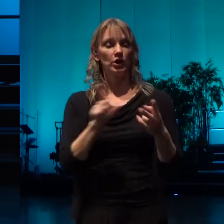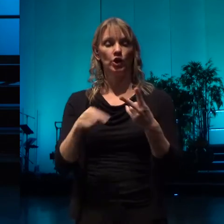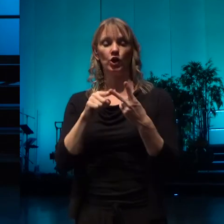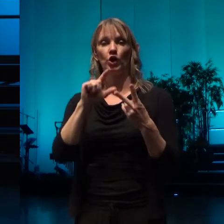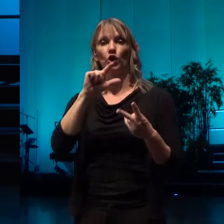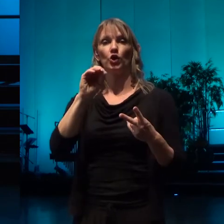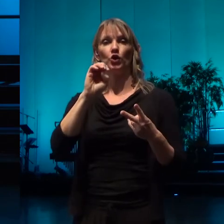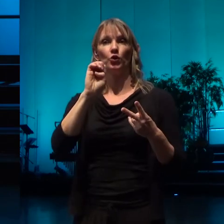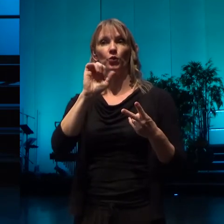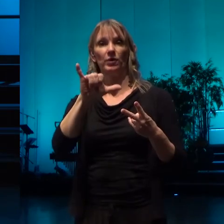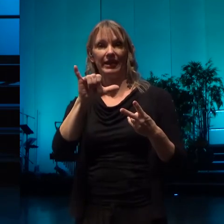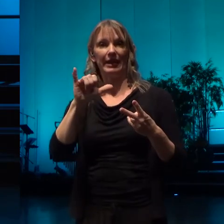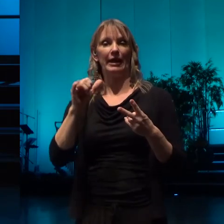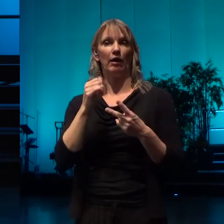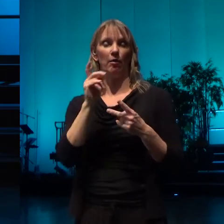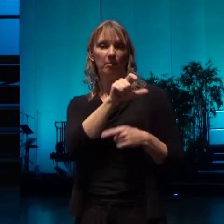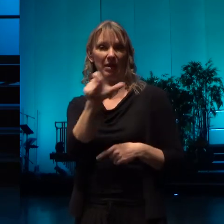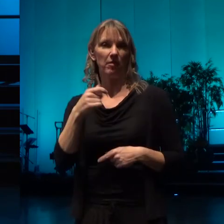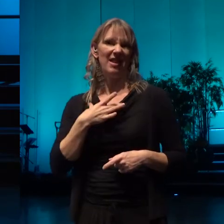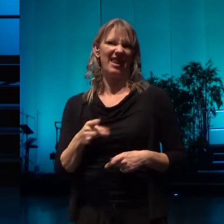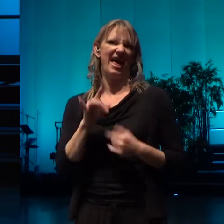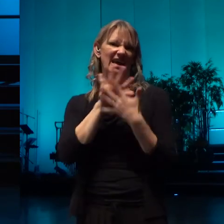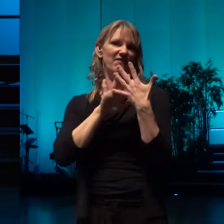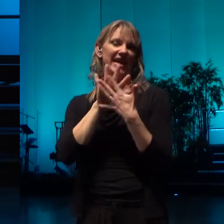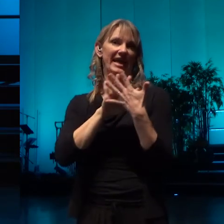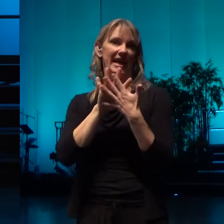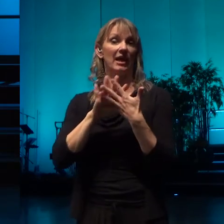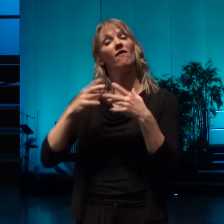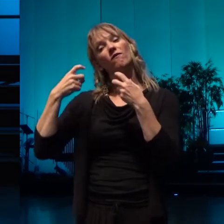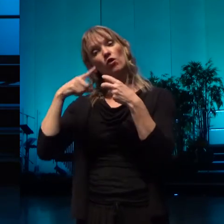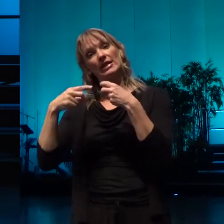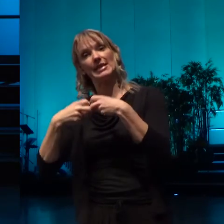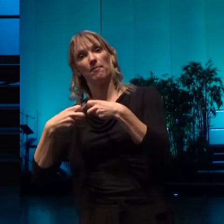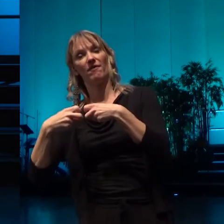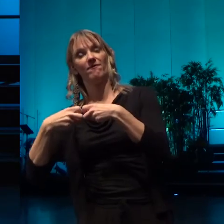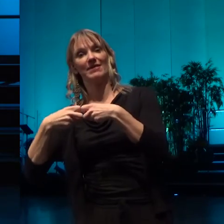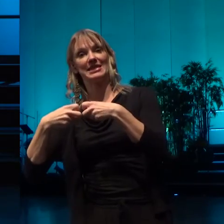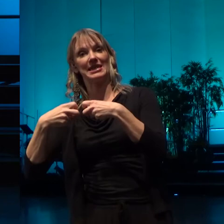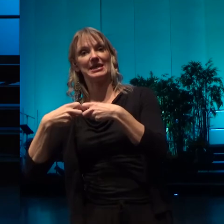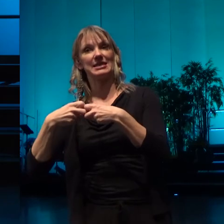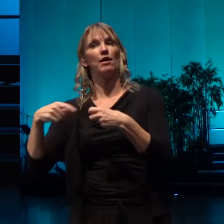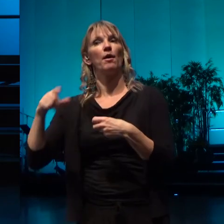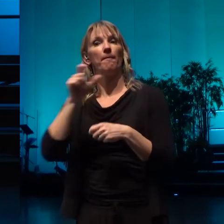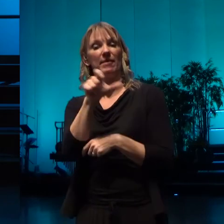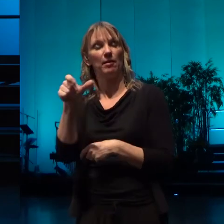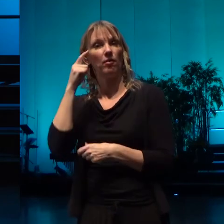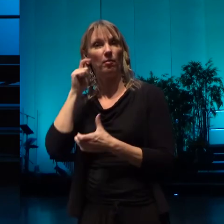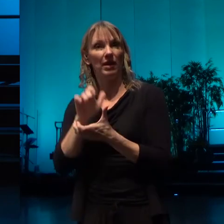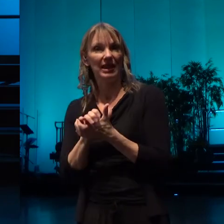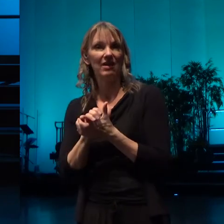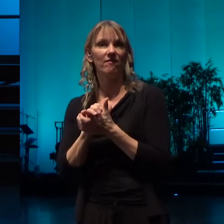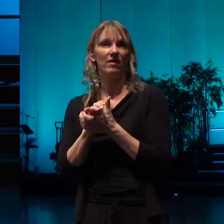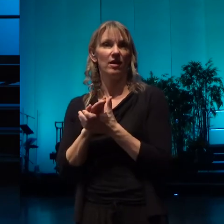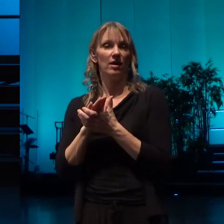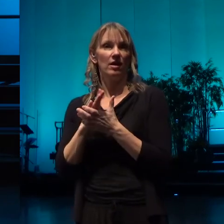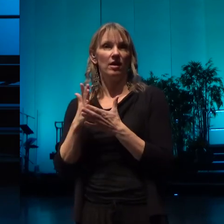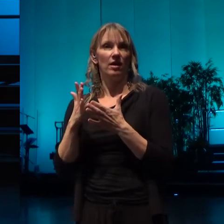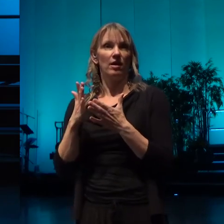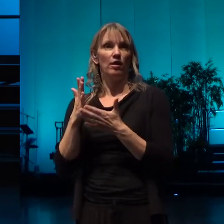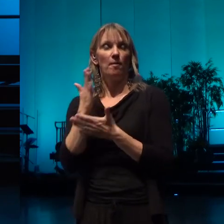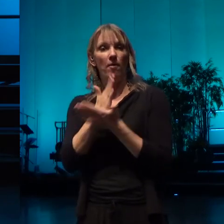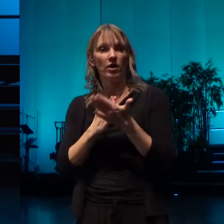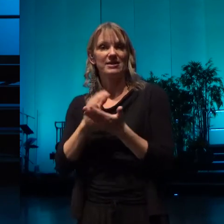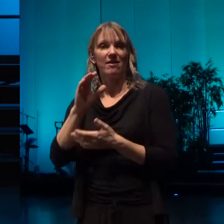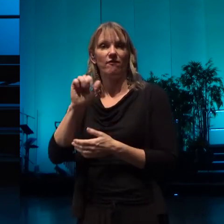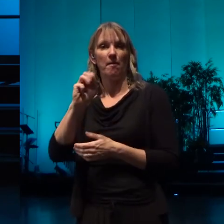Gooey people like it vague. For example, in physics, prickly people believe that the ultimate constituents of matter